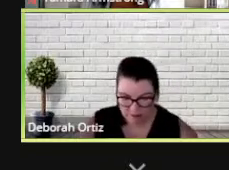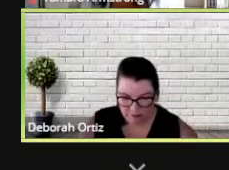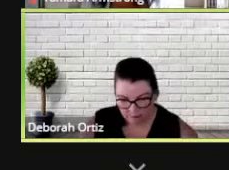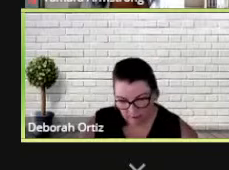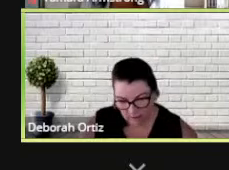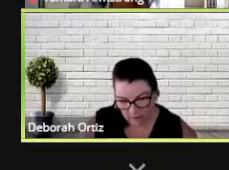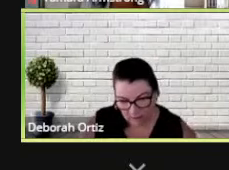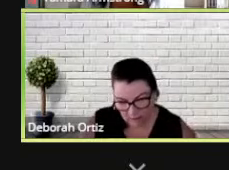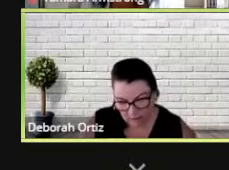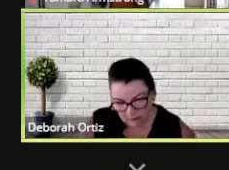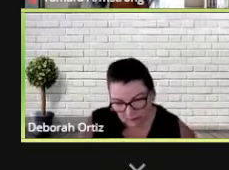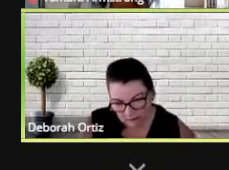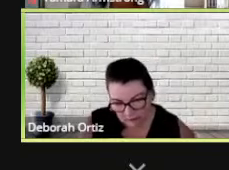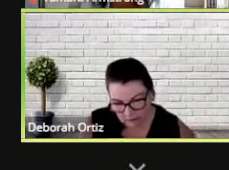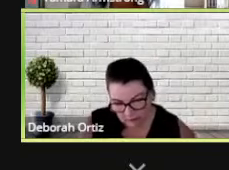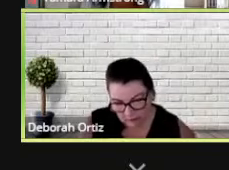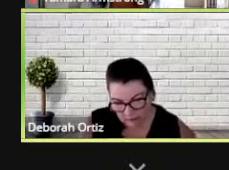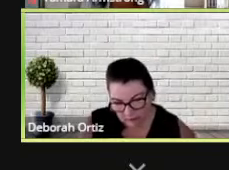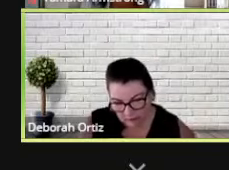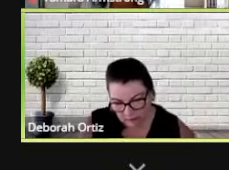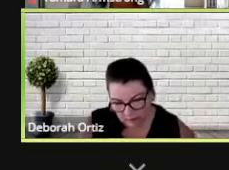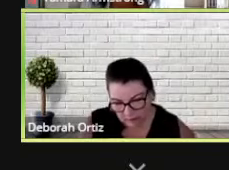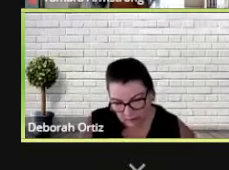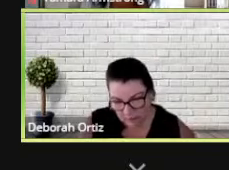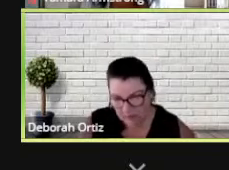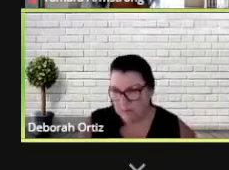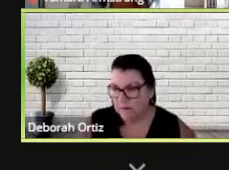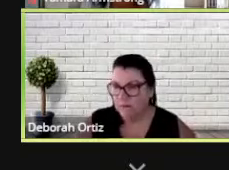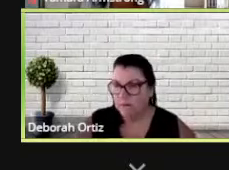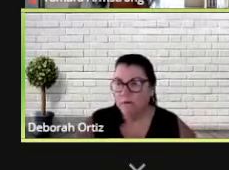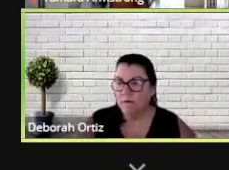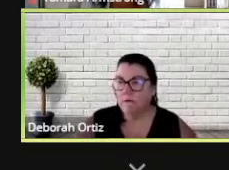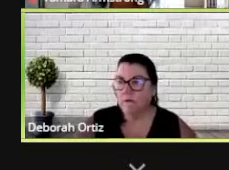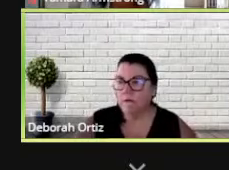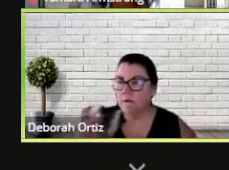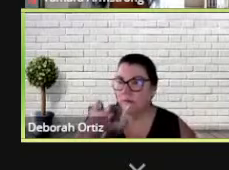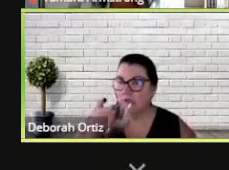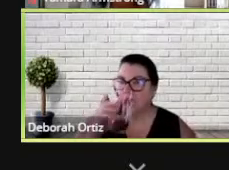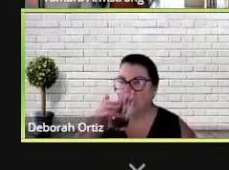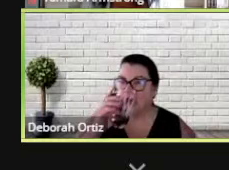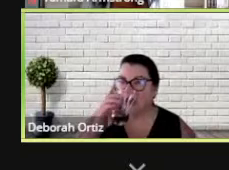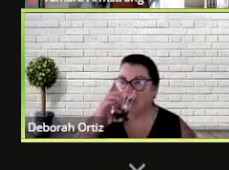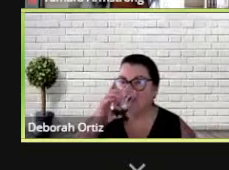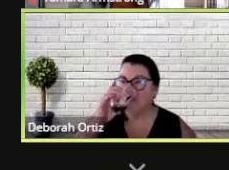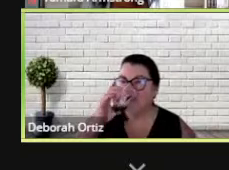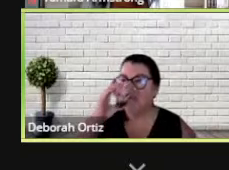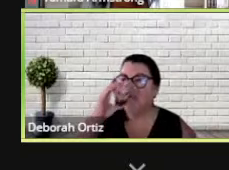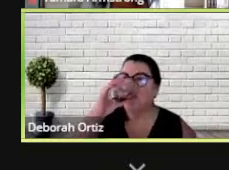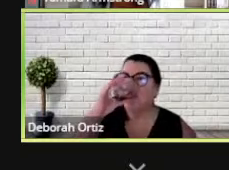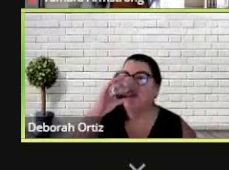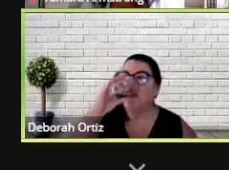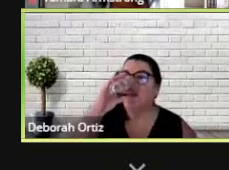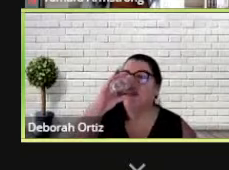Johnson. How do we know how much of the virus is circulating